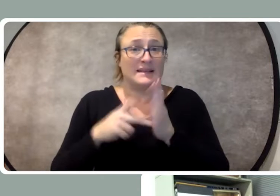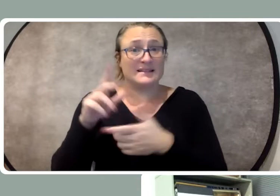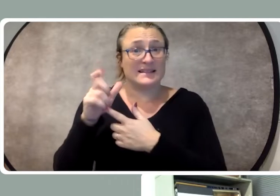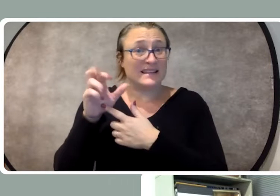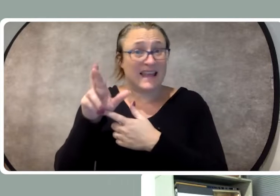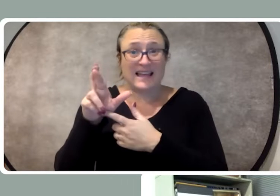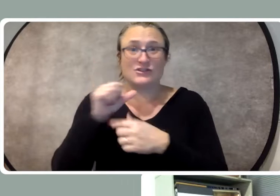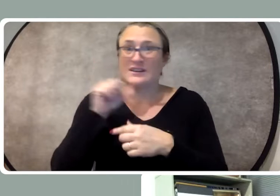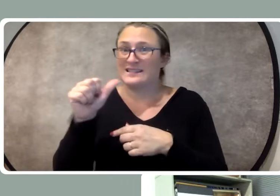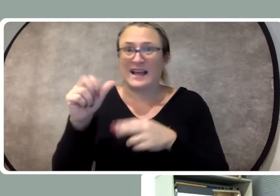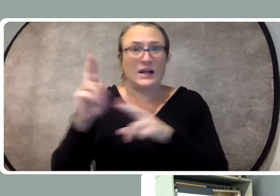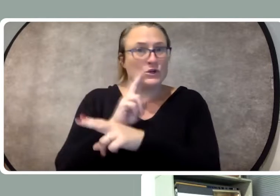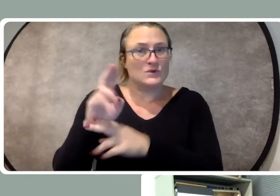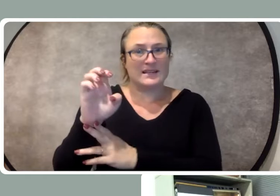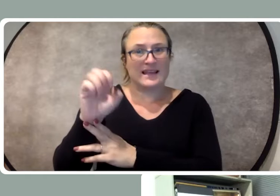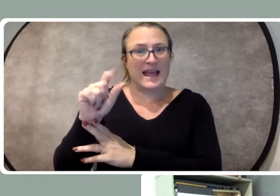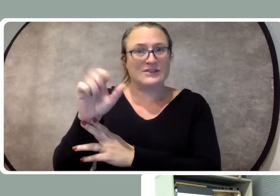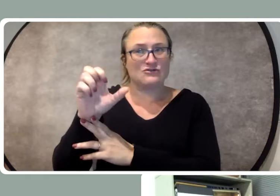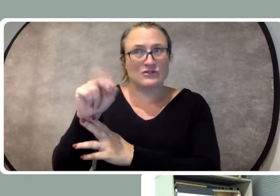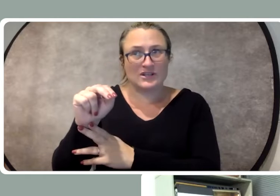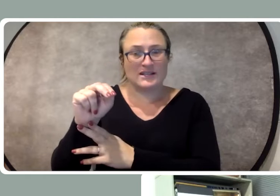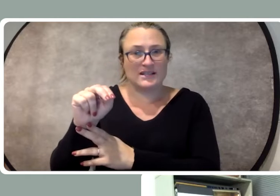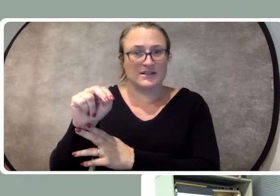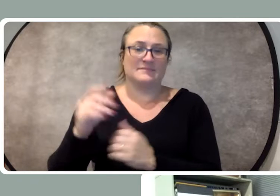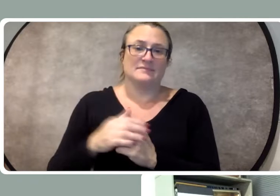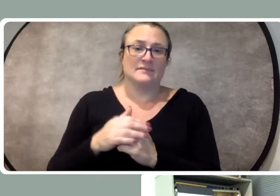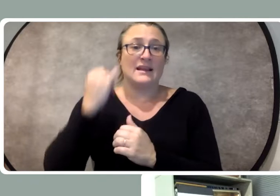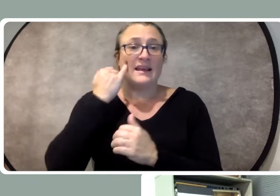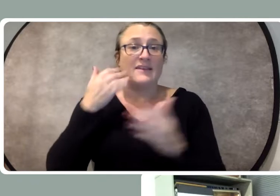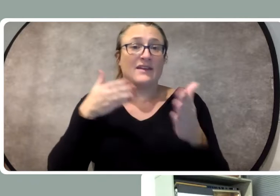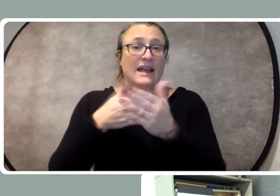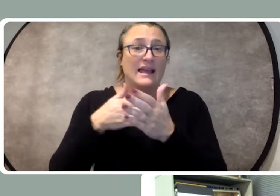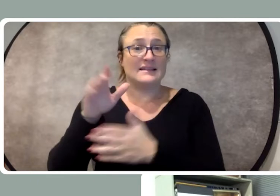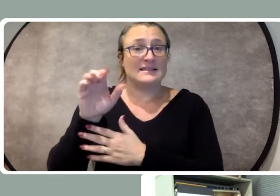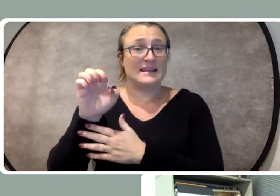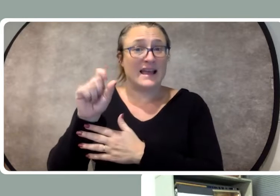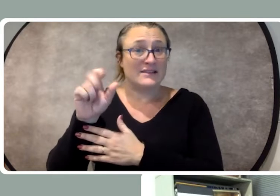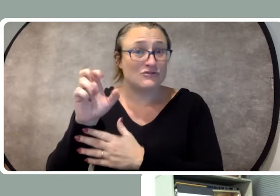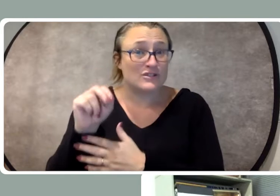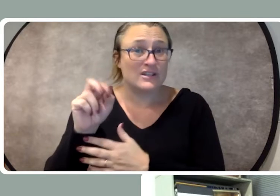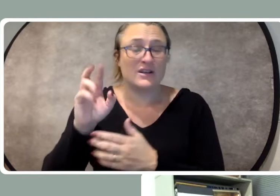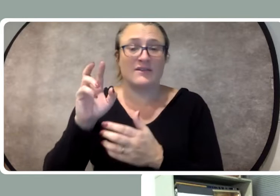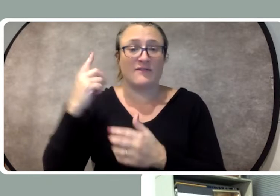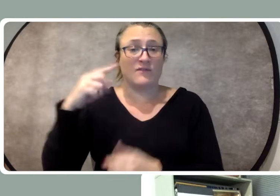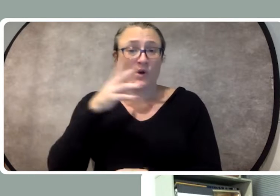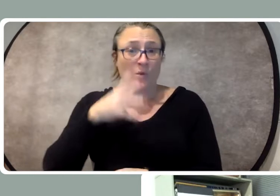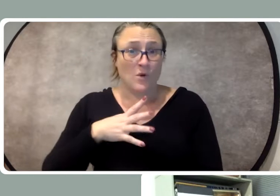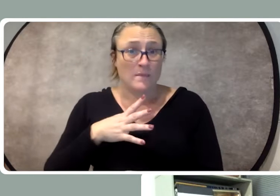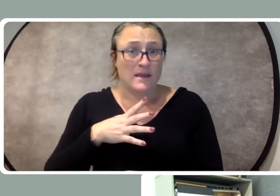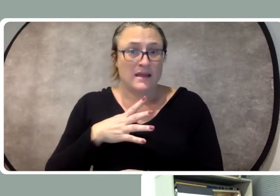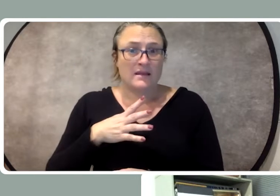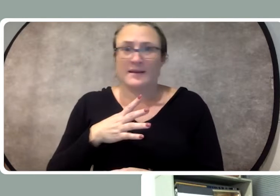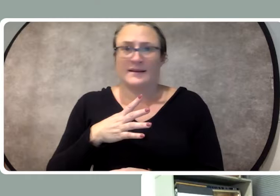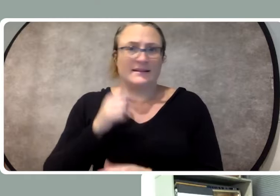off estrogens. So giving an anti-estrogen treatment to a woman with triple negative breast cancer is